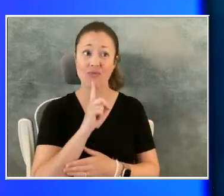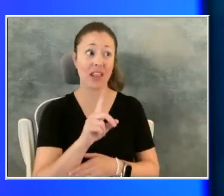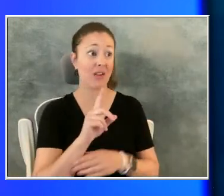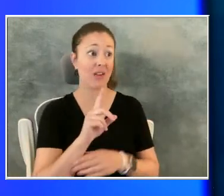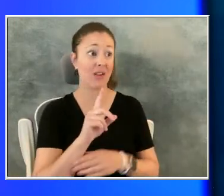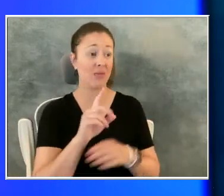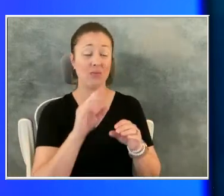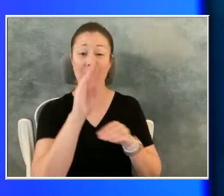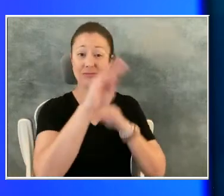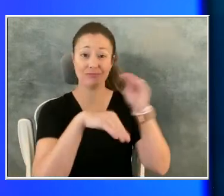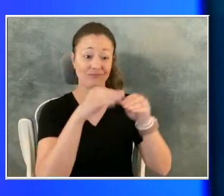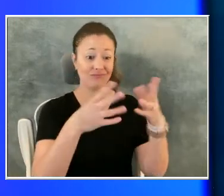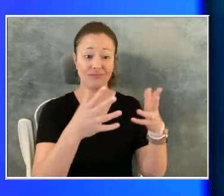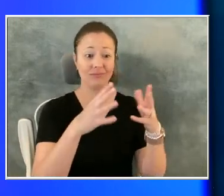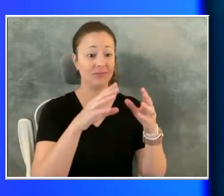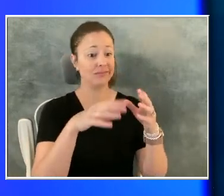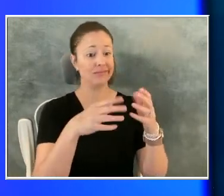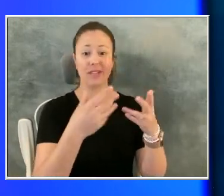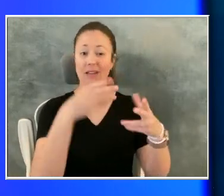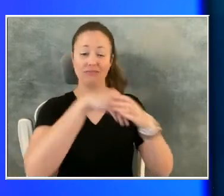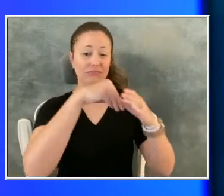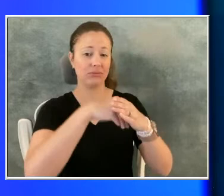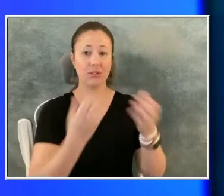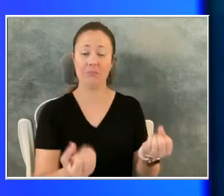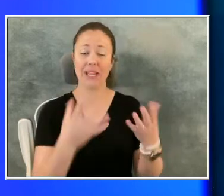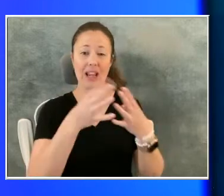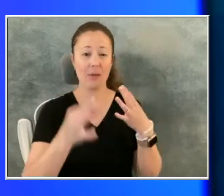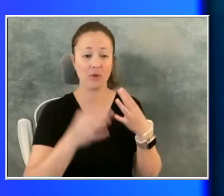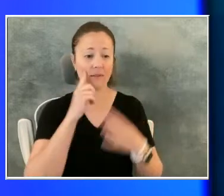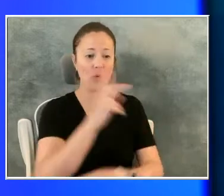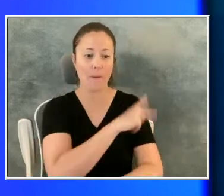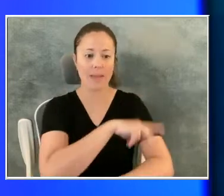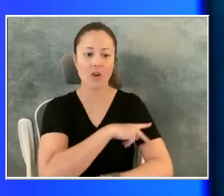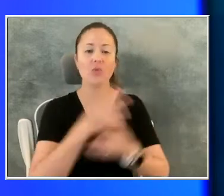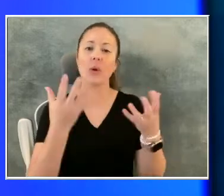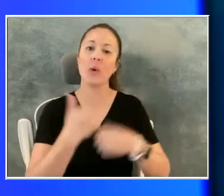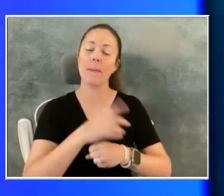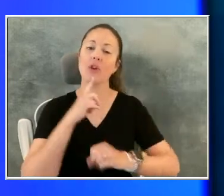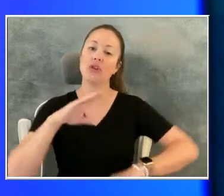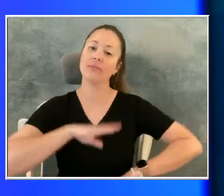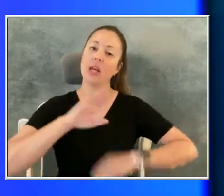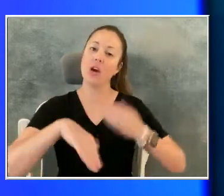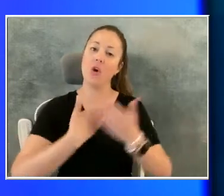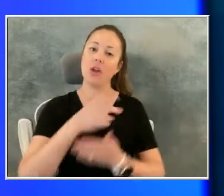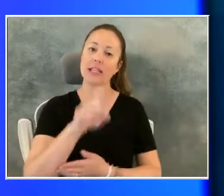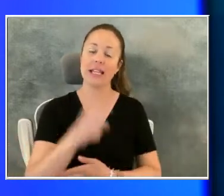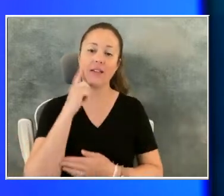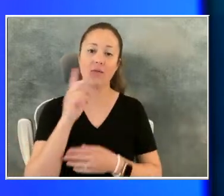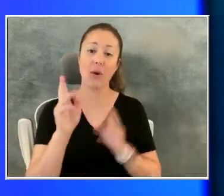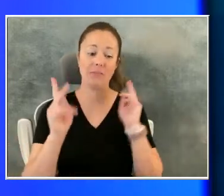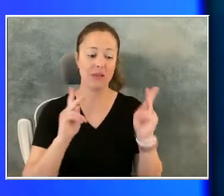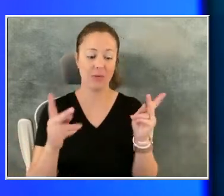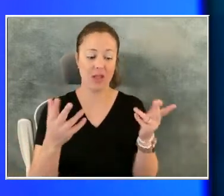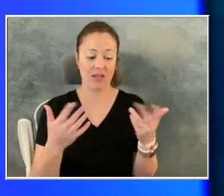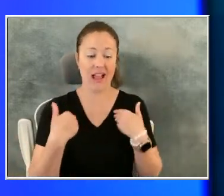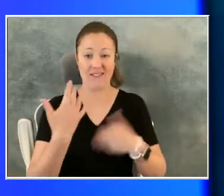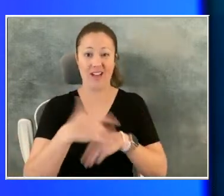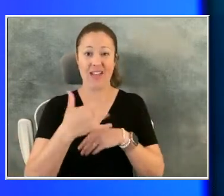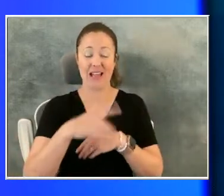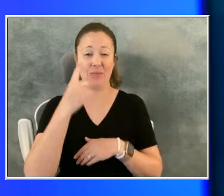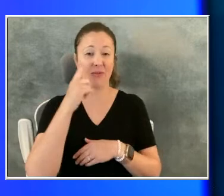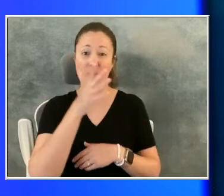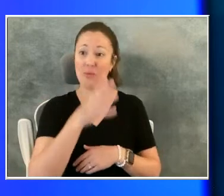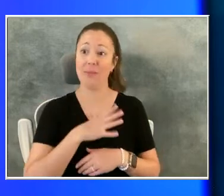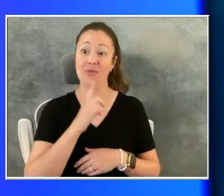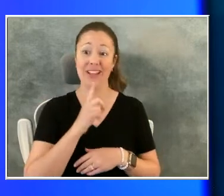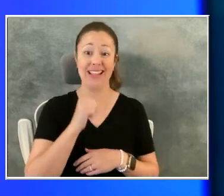different options for our patients, because we want to meet the personal needs of all of our patients and make sure that we have something available for women, because there's not a